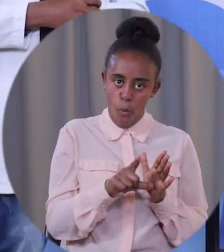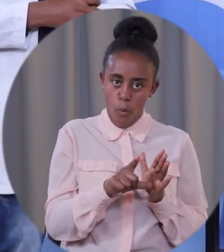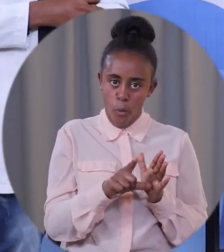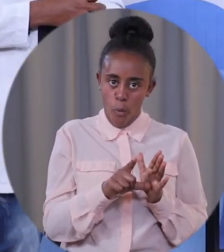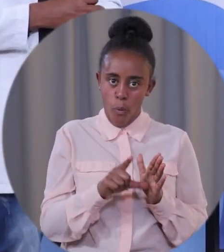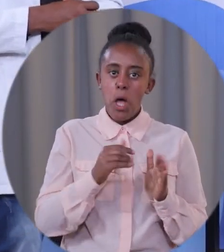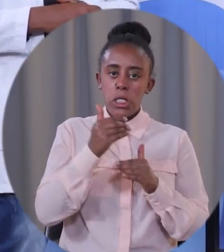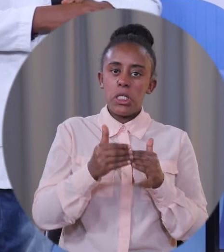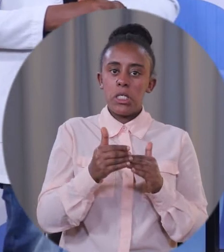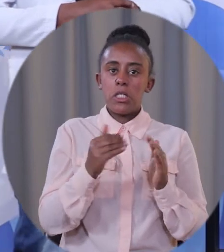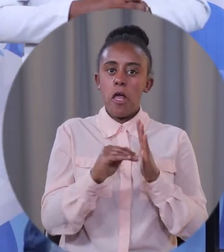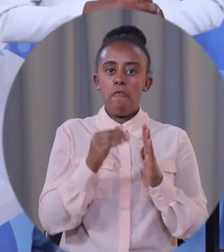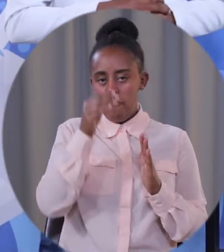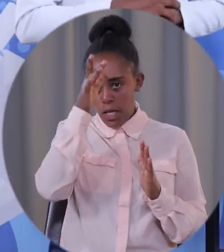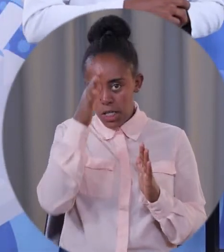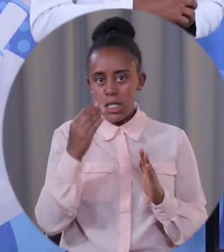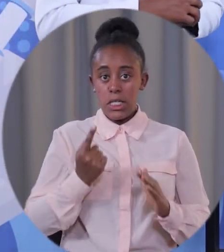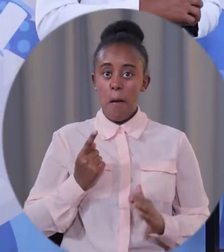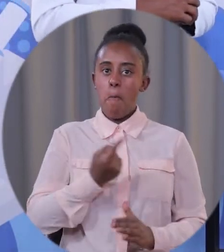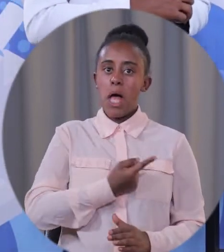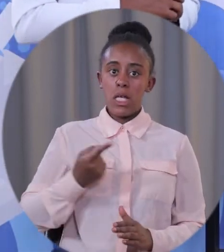stepfather, stepmother,